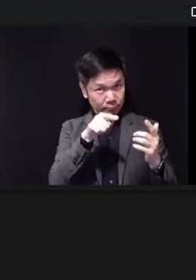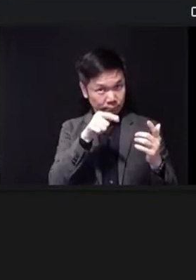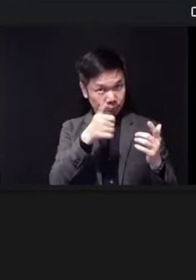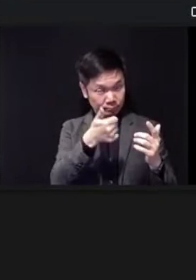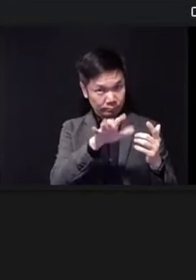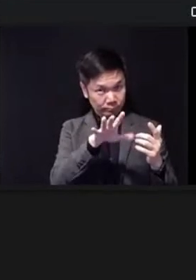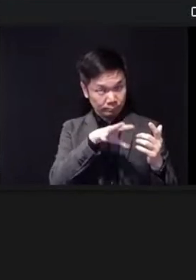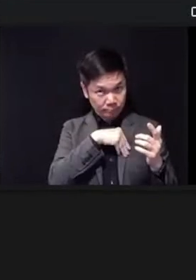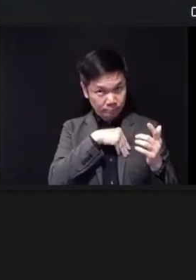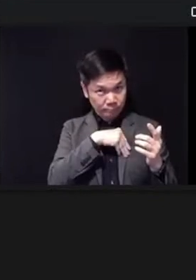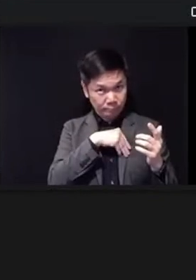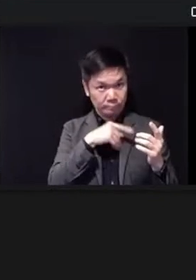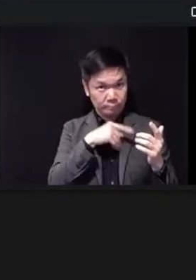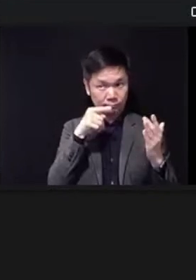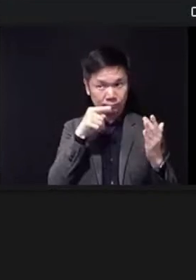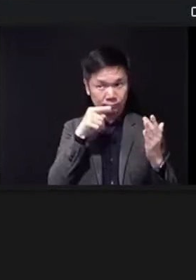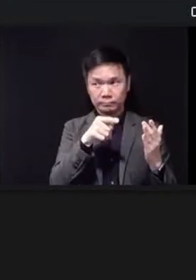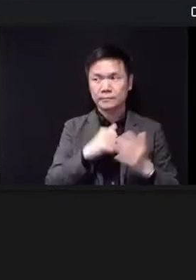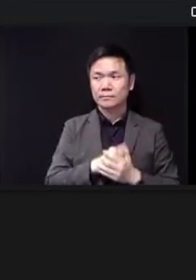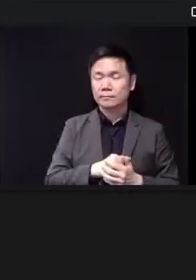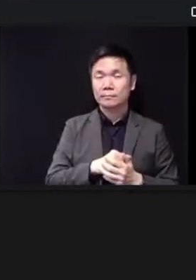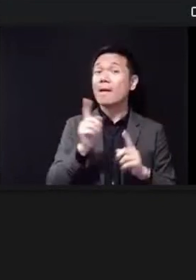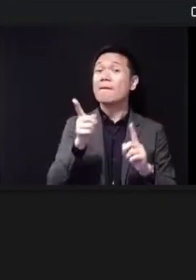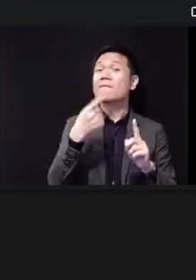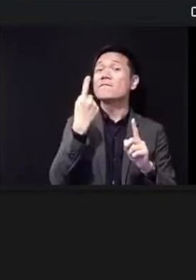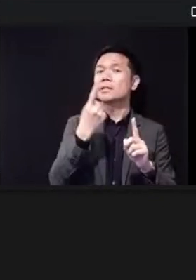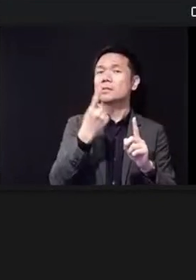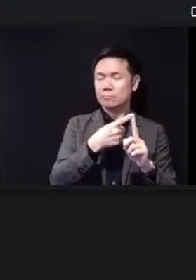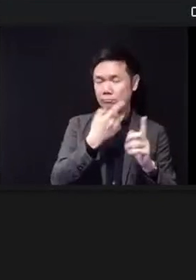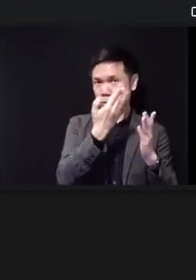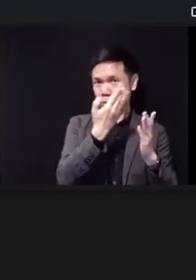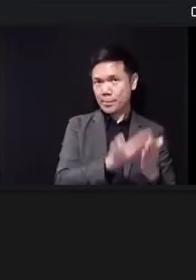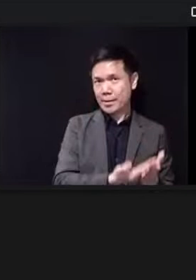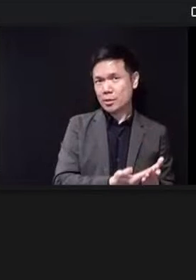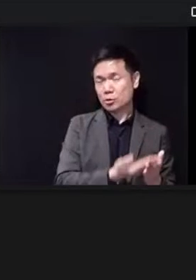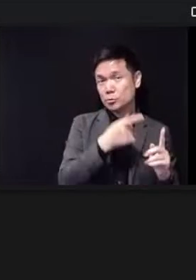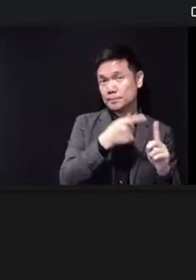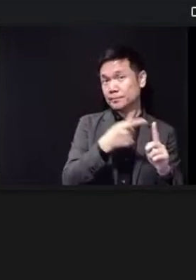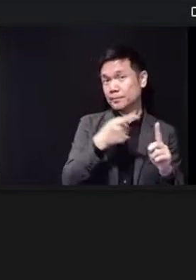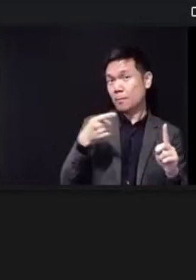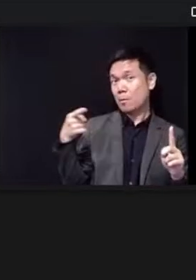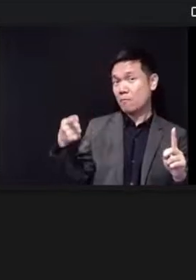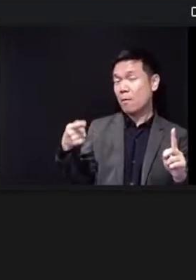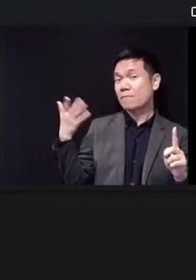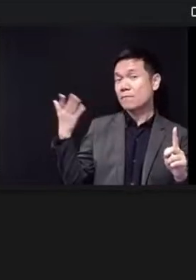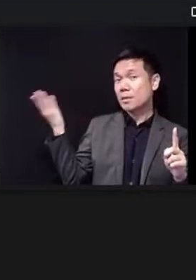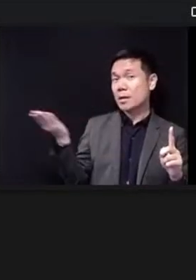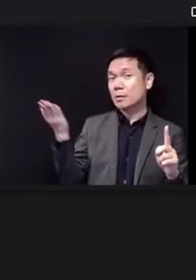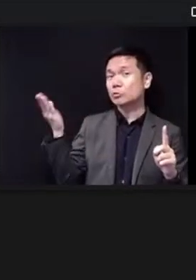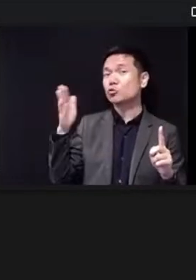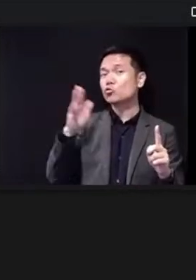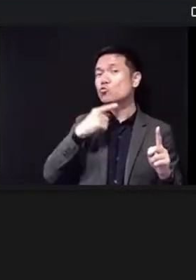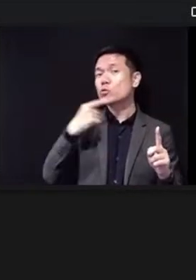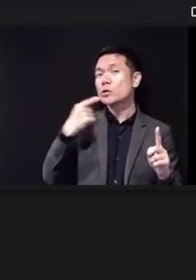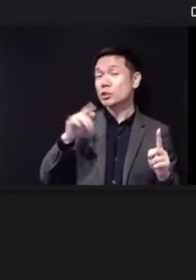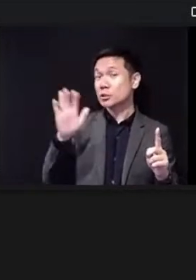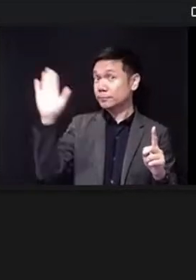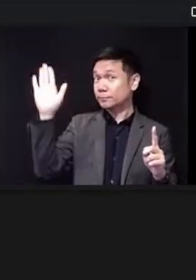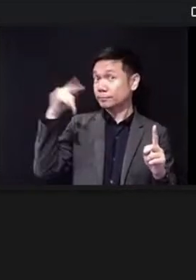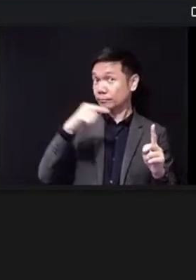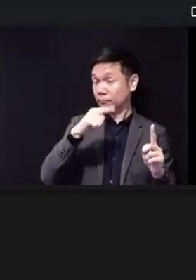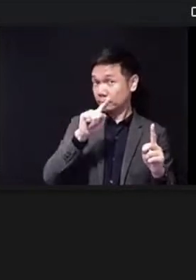okay with the first recommendation of the distinguished delegate from the Russian